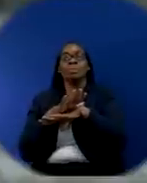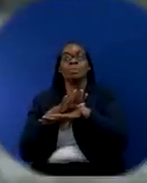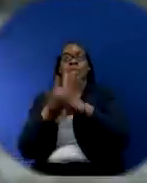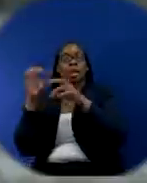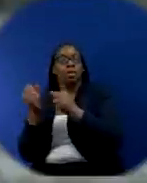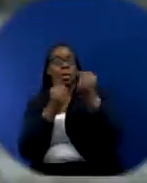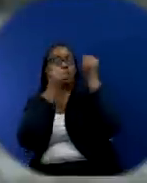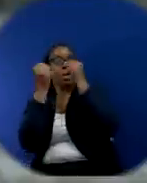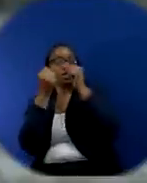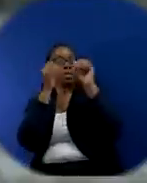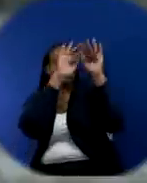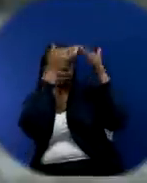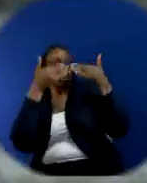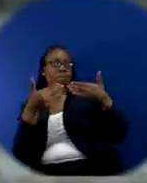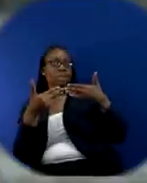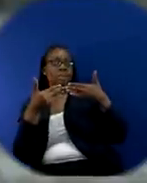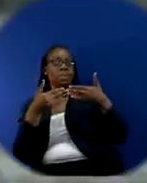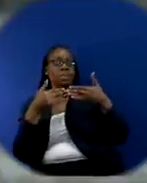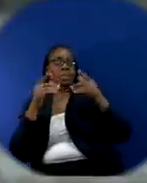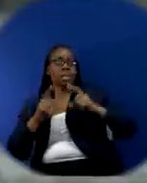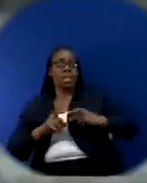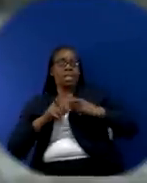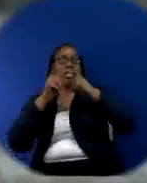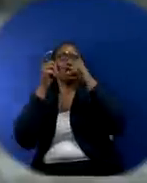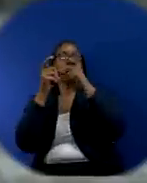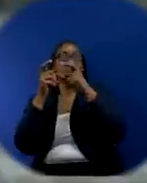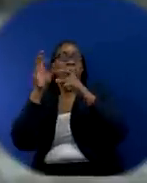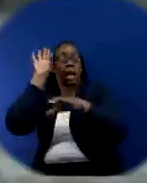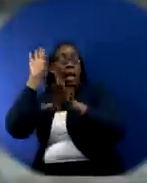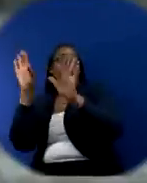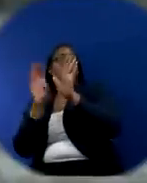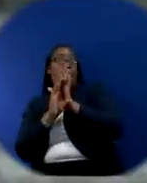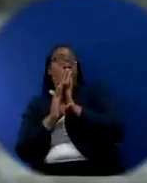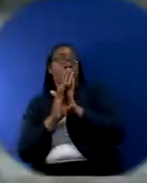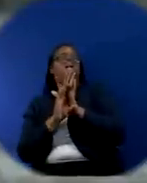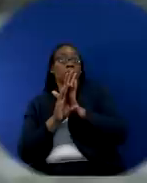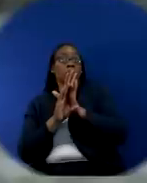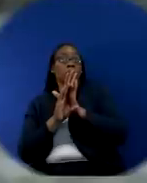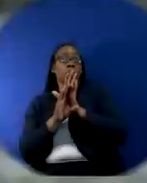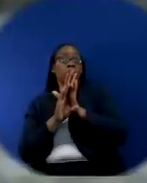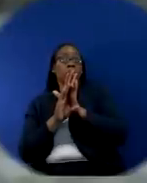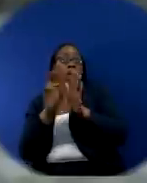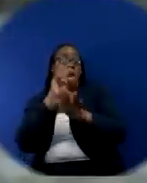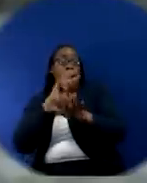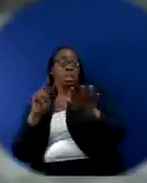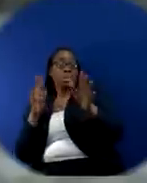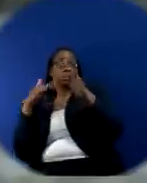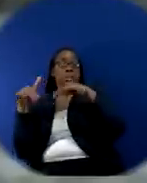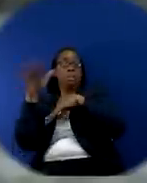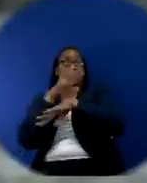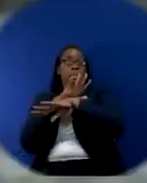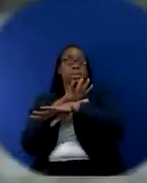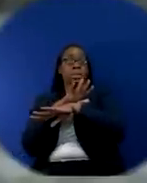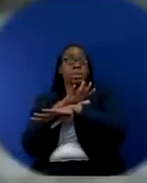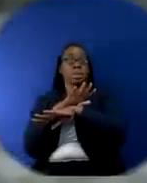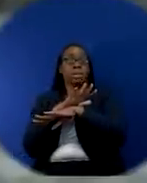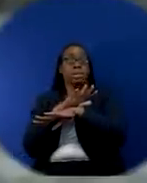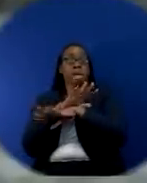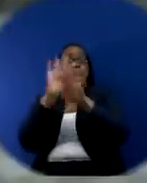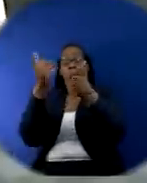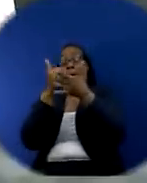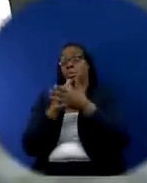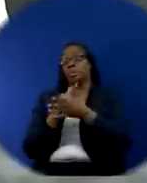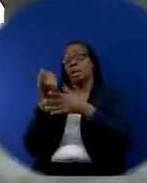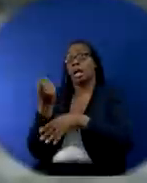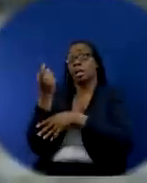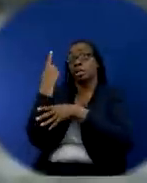It gives to us a portrait, a picture of the kingdom of God. It helps us to understand